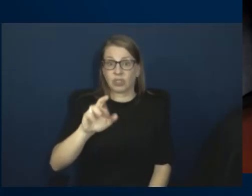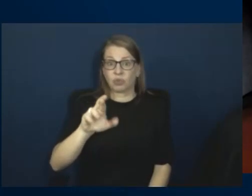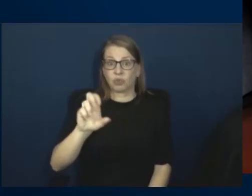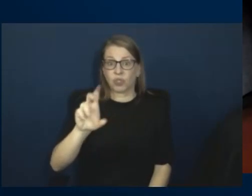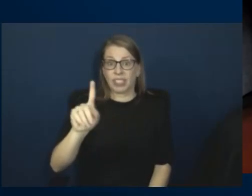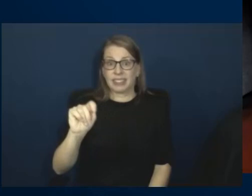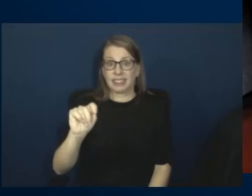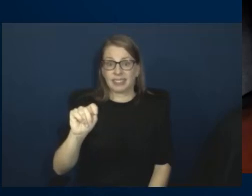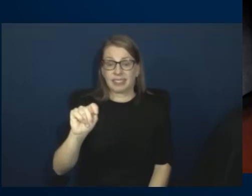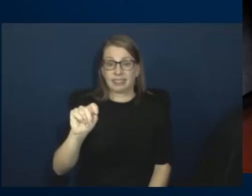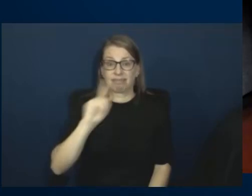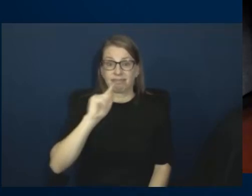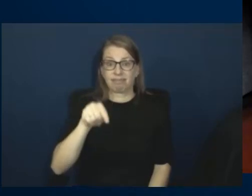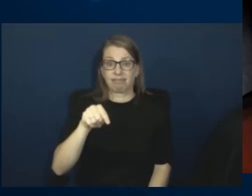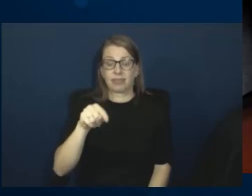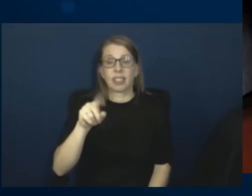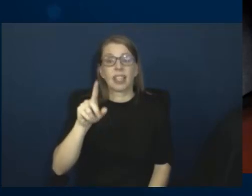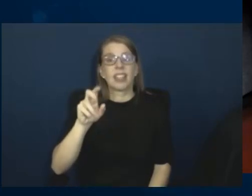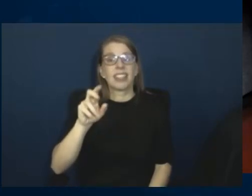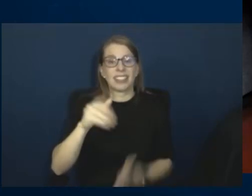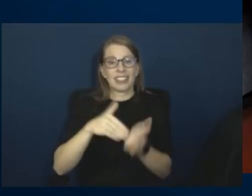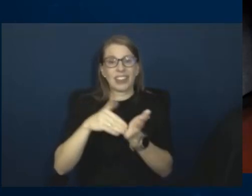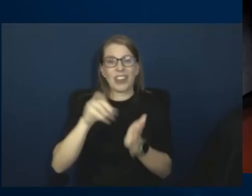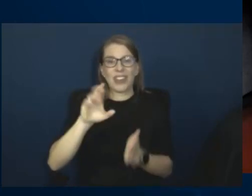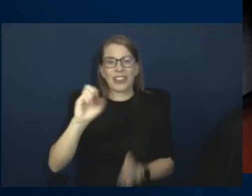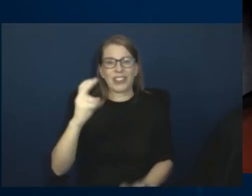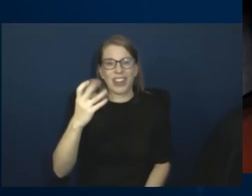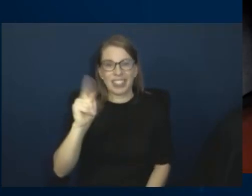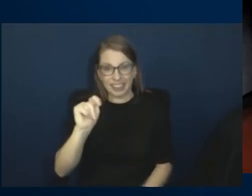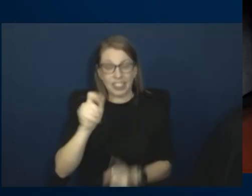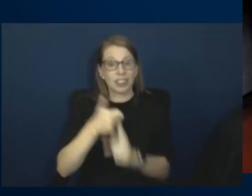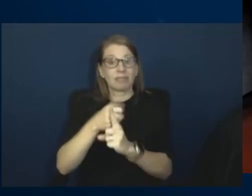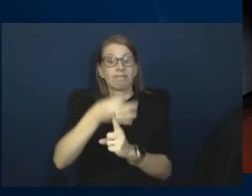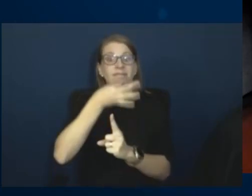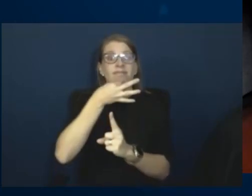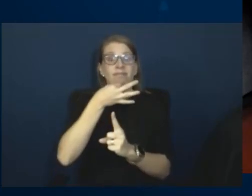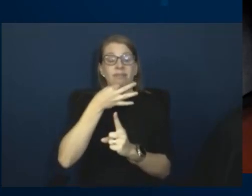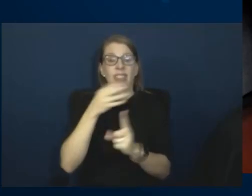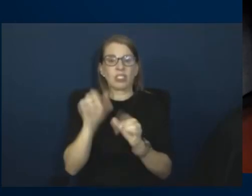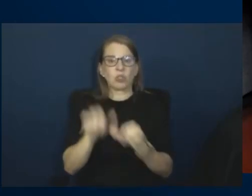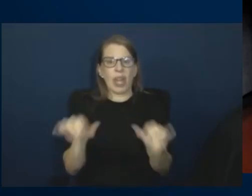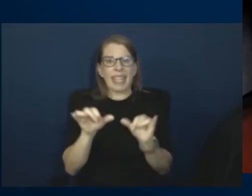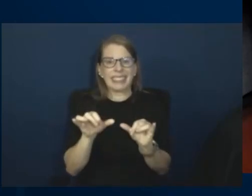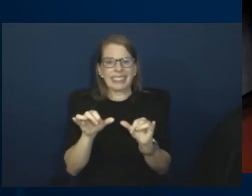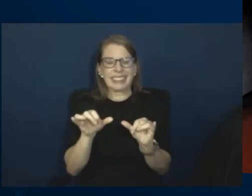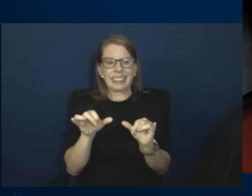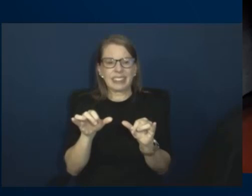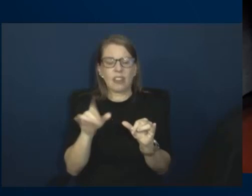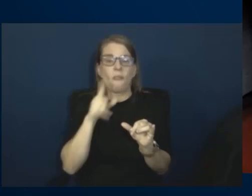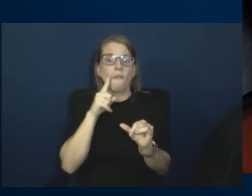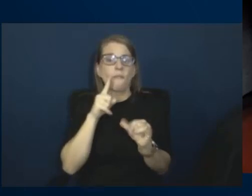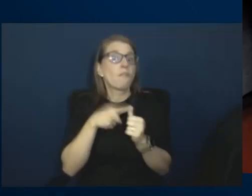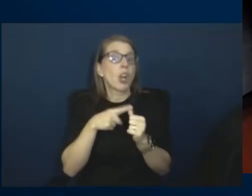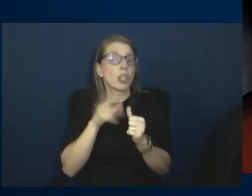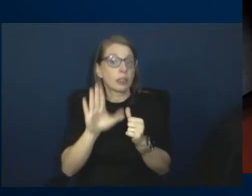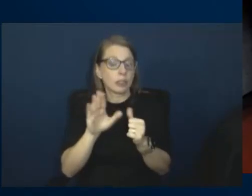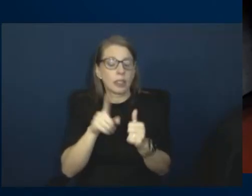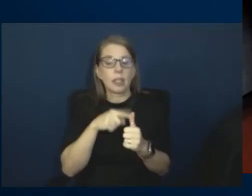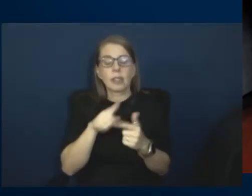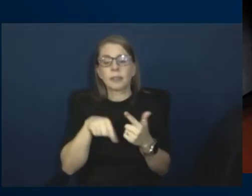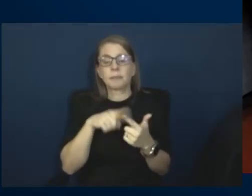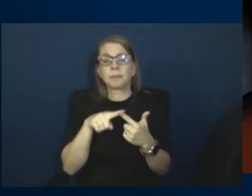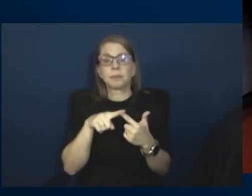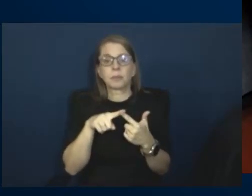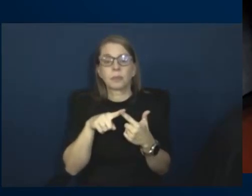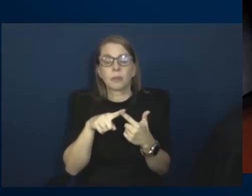right. So, Dr. Richt, let's bring you in. You are the expert. What do you make of this trend, first of all? And then I want to jump into